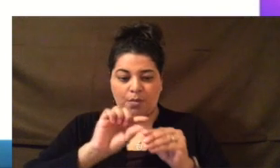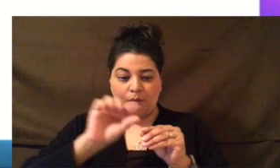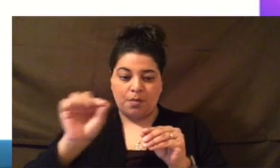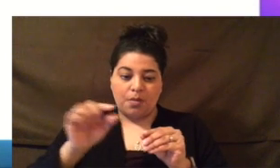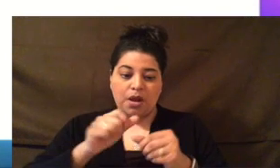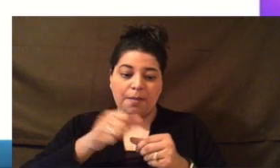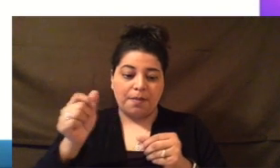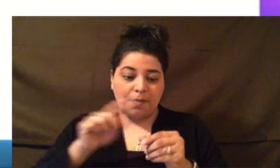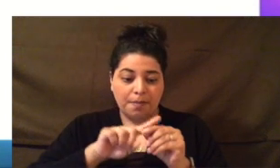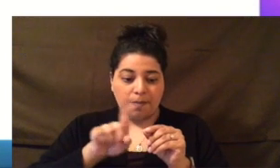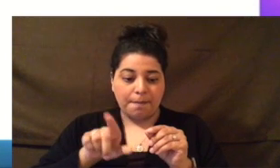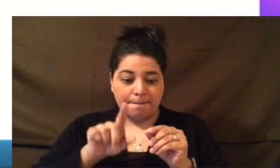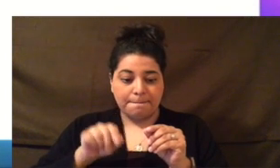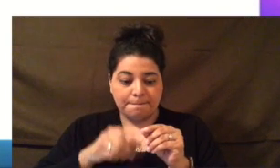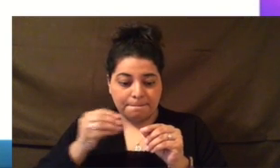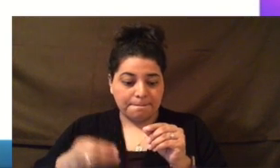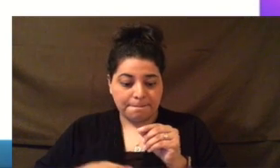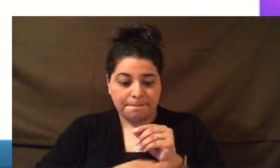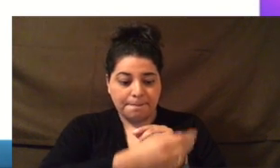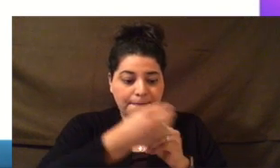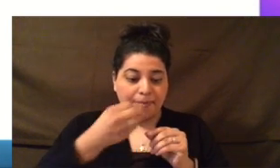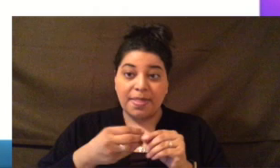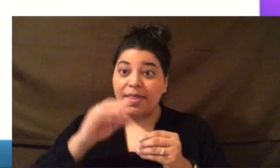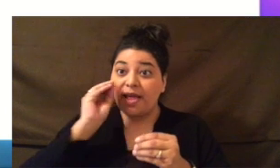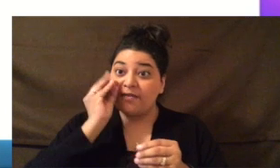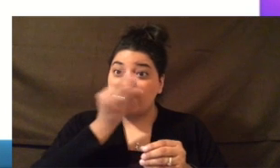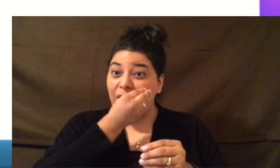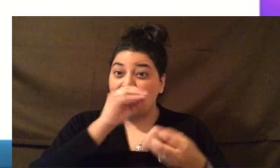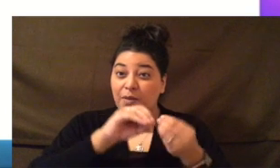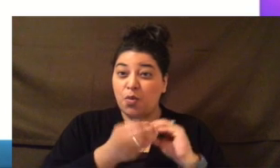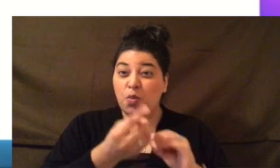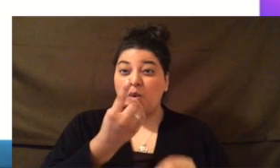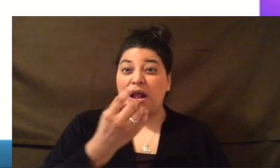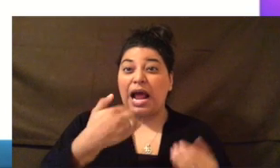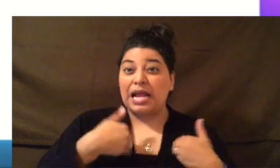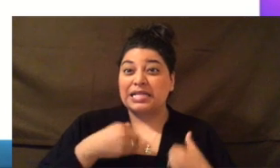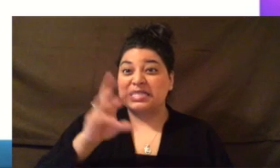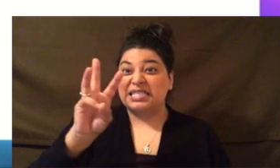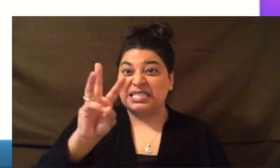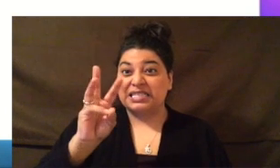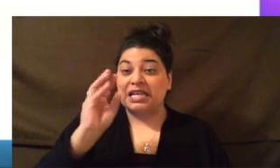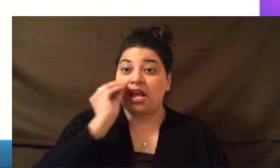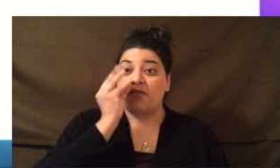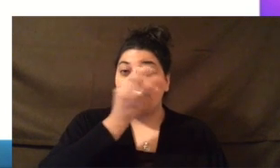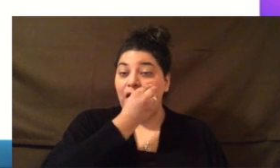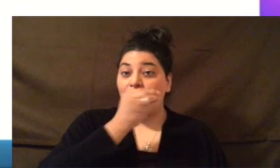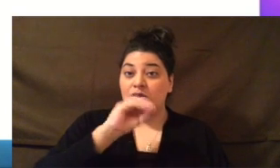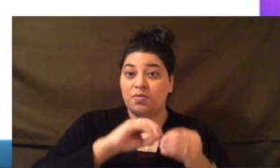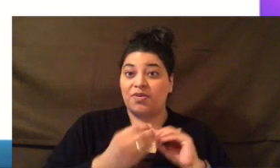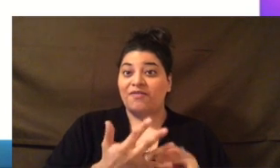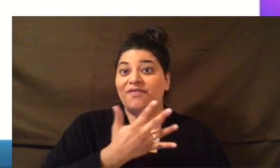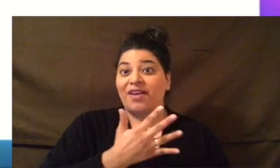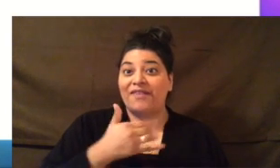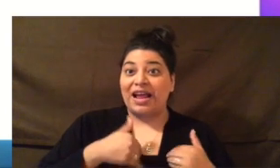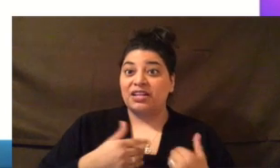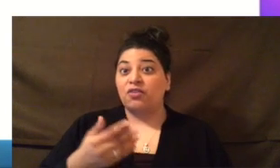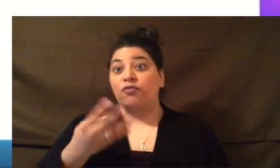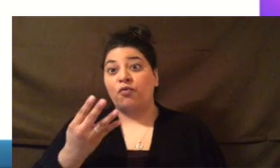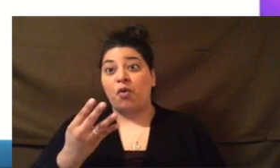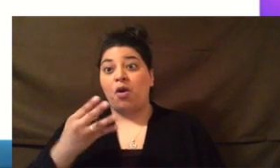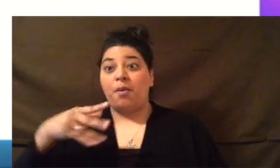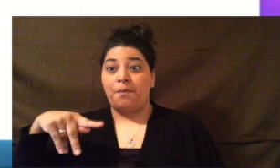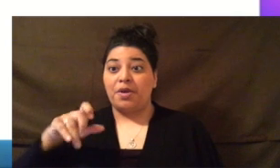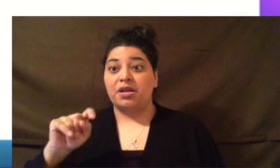flower has. For example, flower number 1 has 6 petals. Flower number 5 has